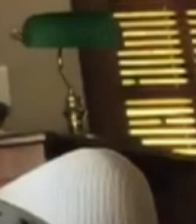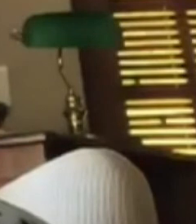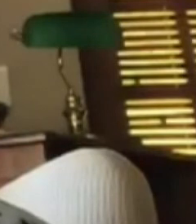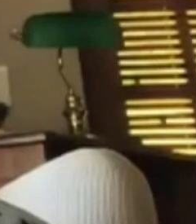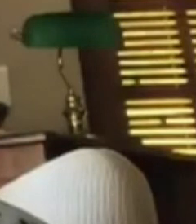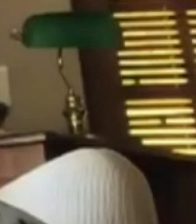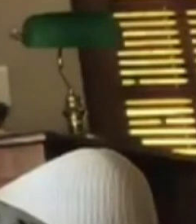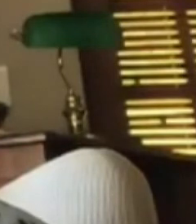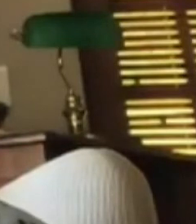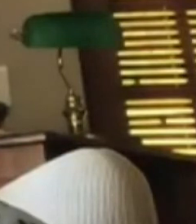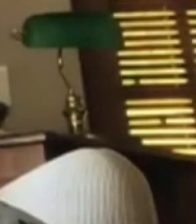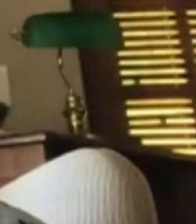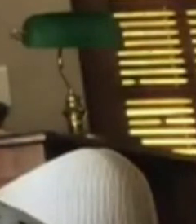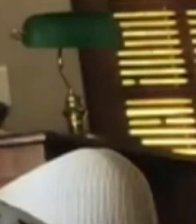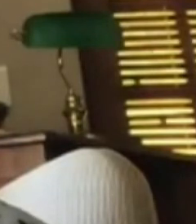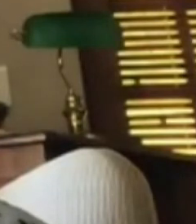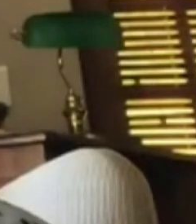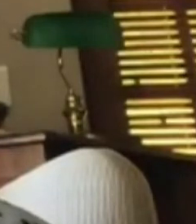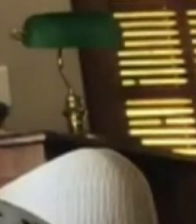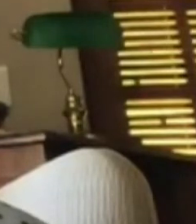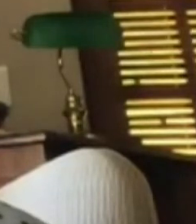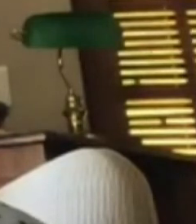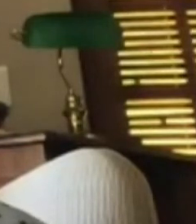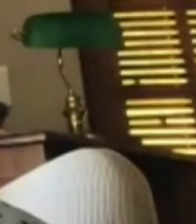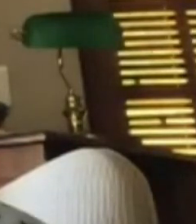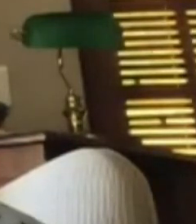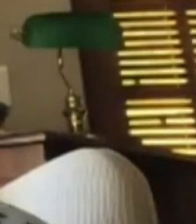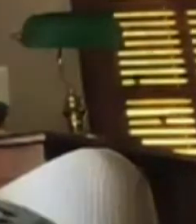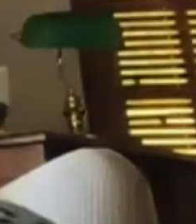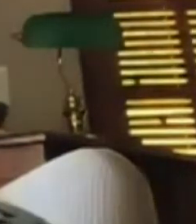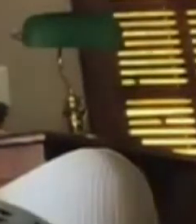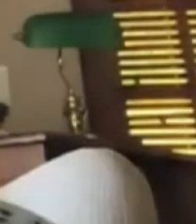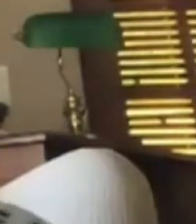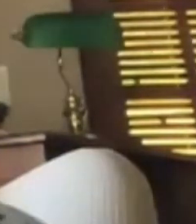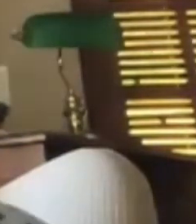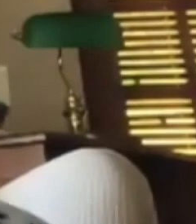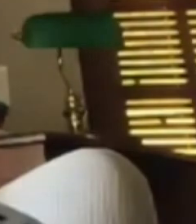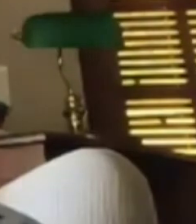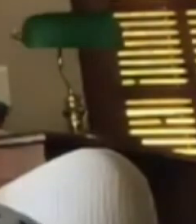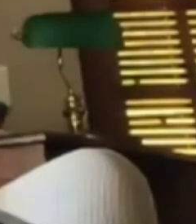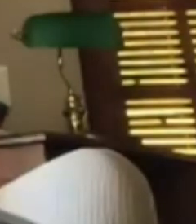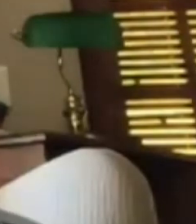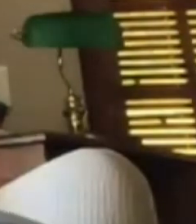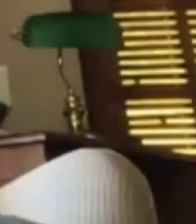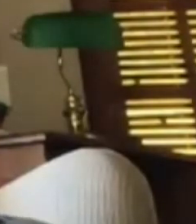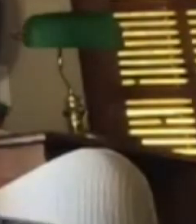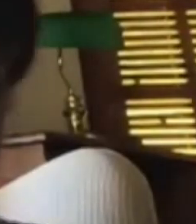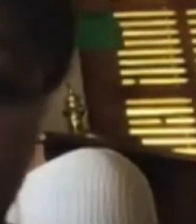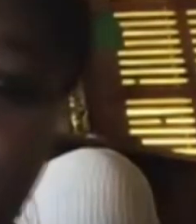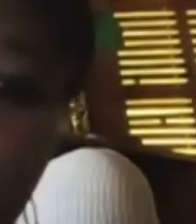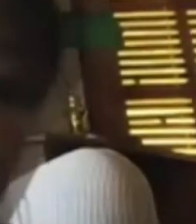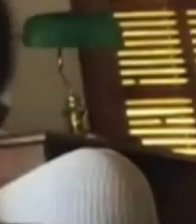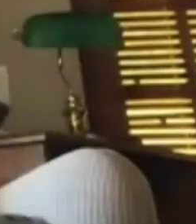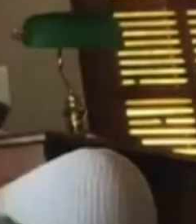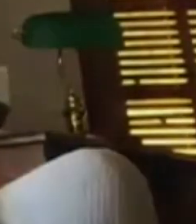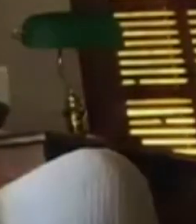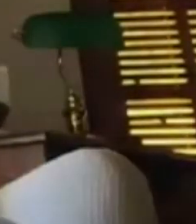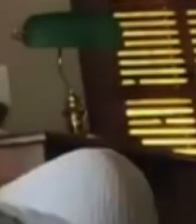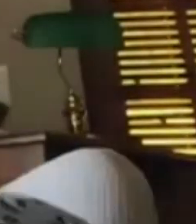department source a vaccine that does not use aborted stem cells in any stage of its development? I have many more. I'll stand with that. Thank you,